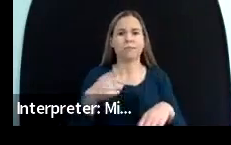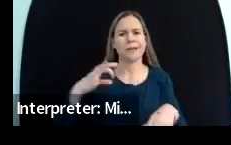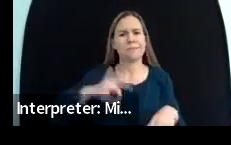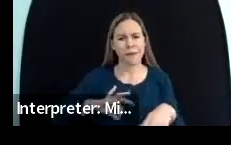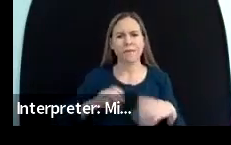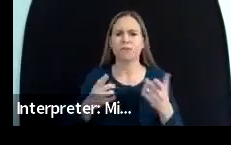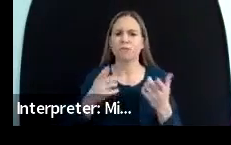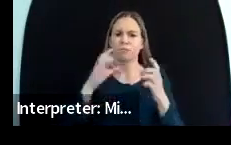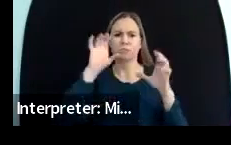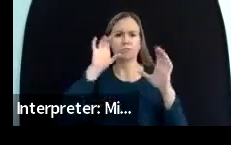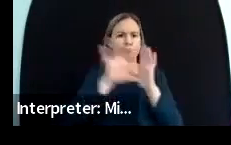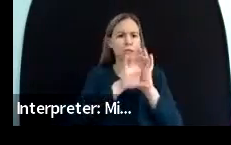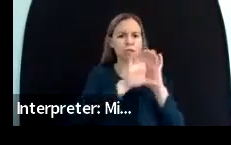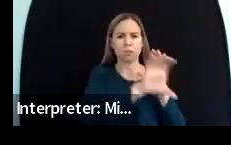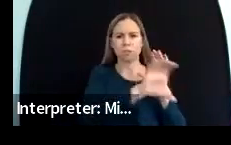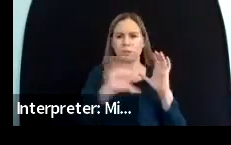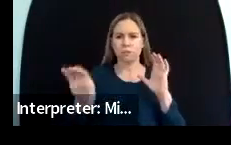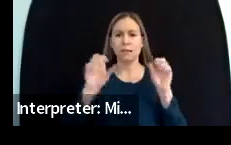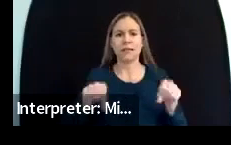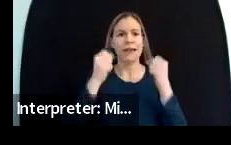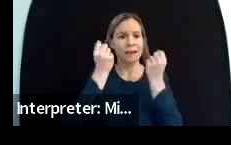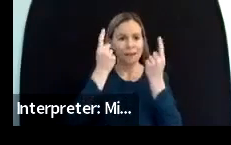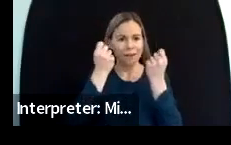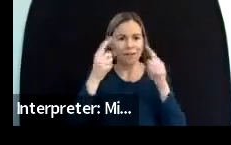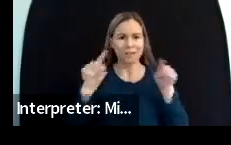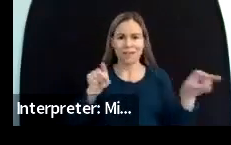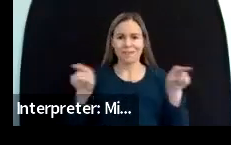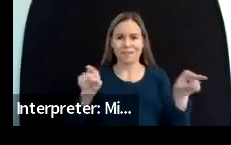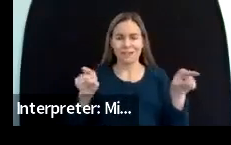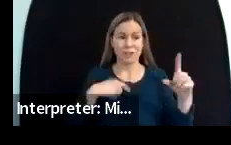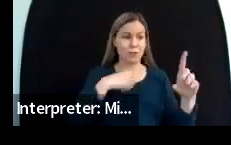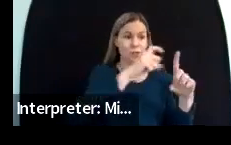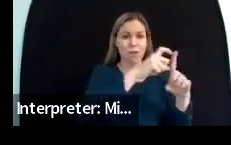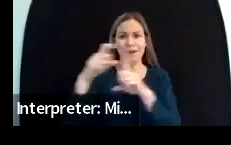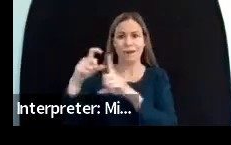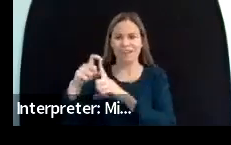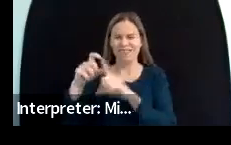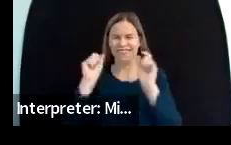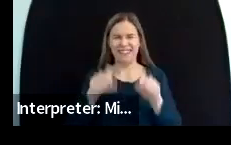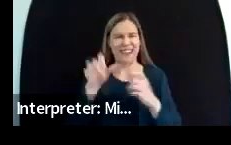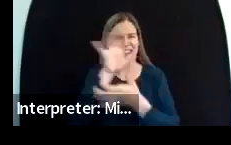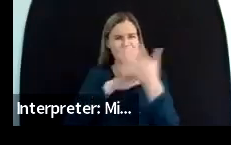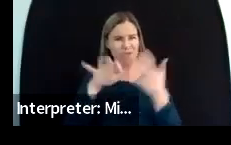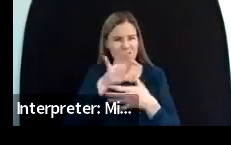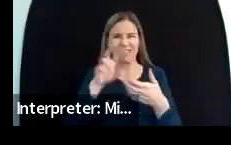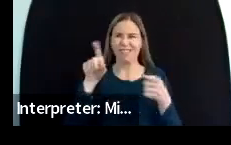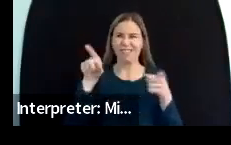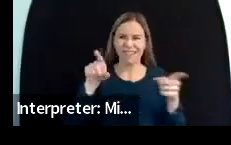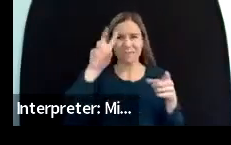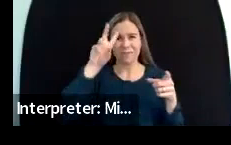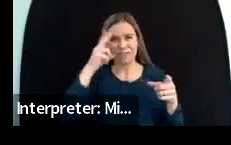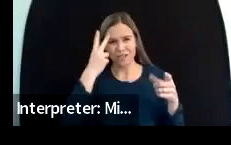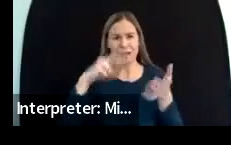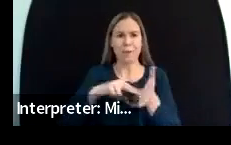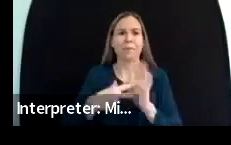us to understand the difference between 2 terms that get confused a lot, understandably. So